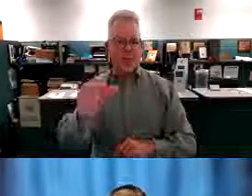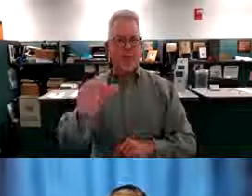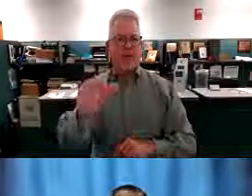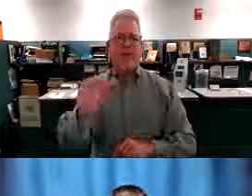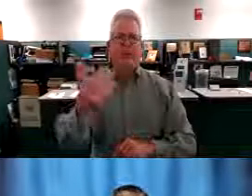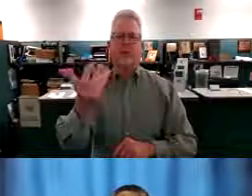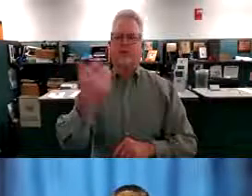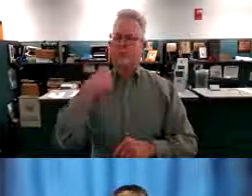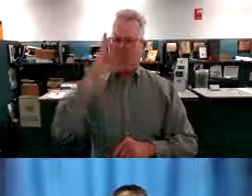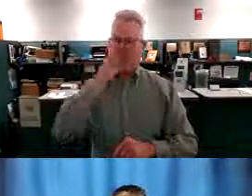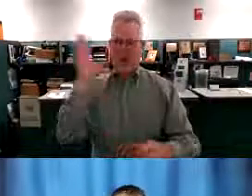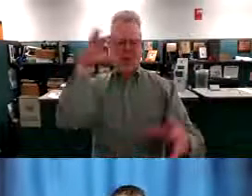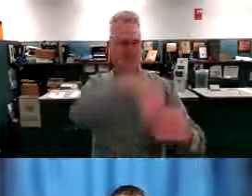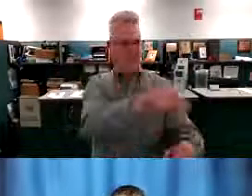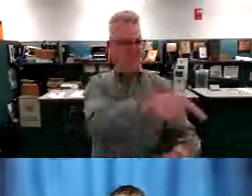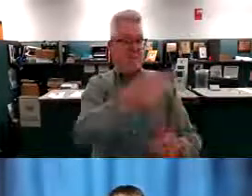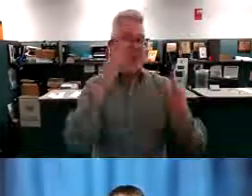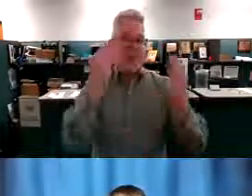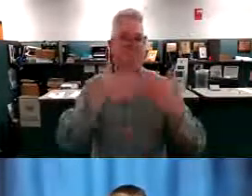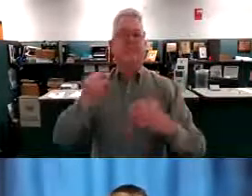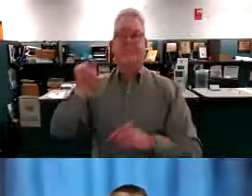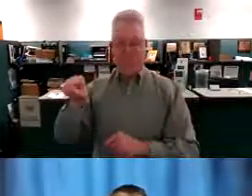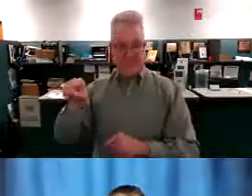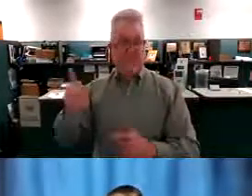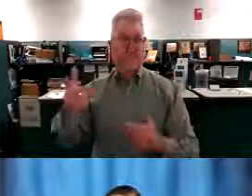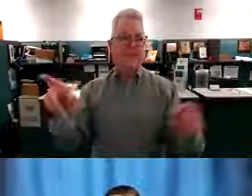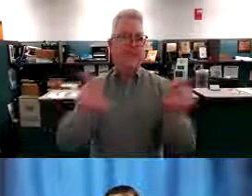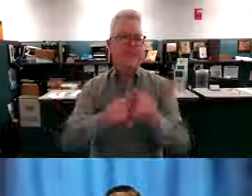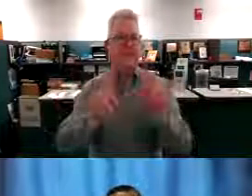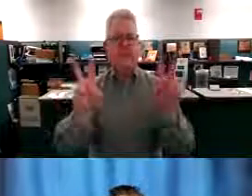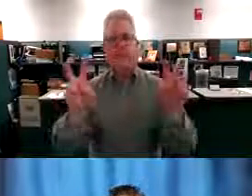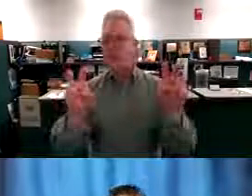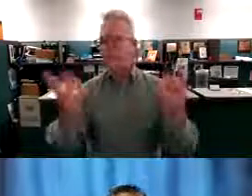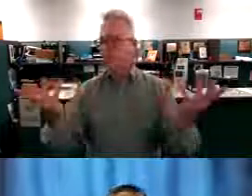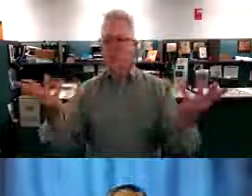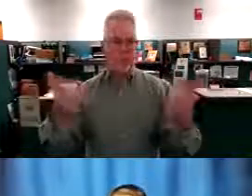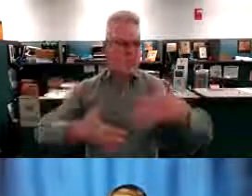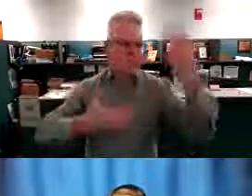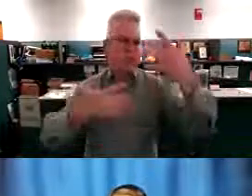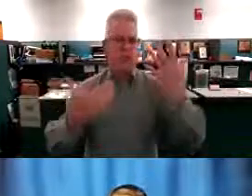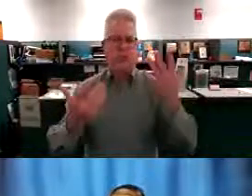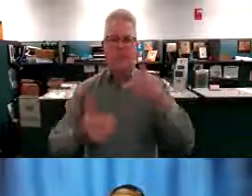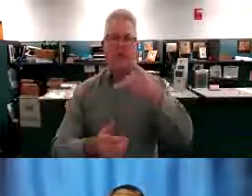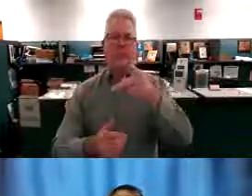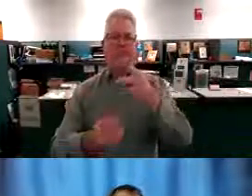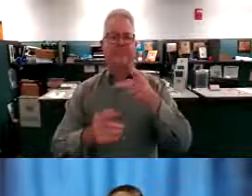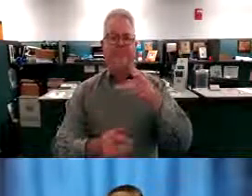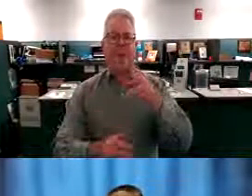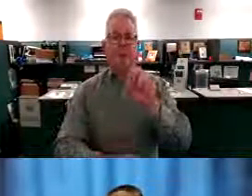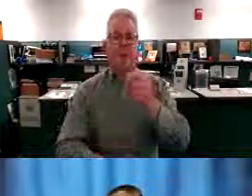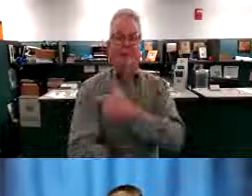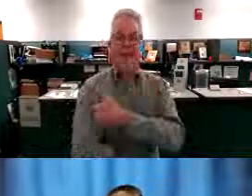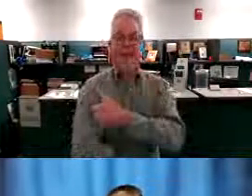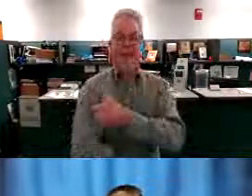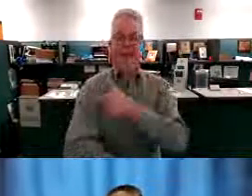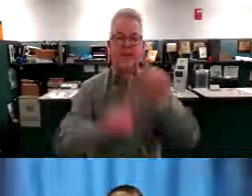there's vaccinaterhode-island.org, and I'm not sure why they didn't use the same system, but they didn't, but it's a similar issue. It's a